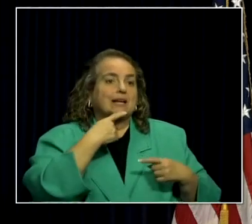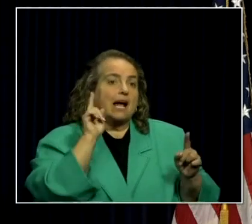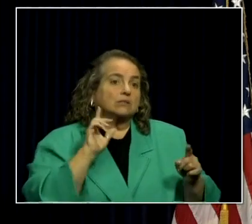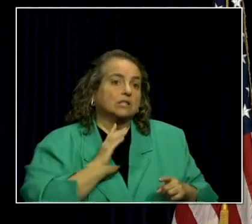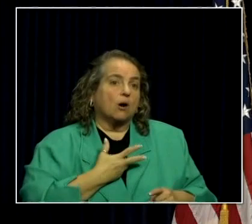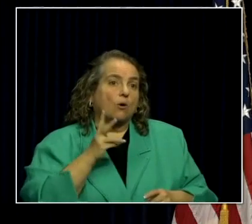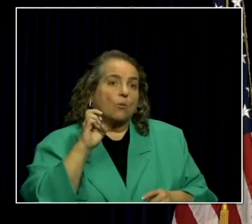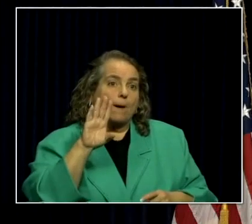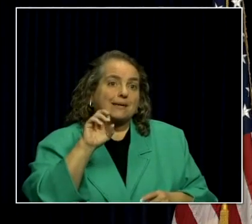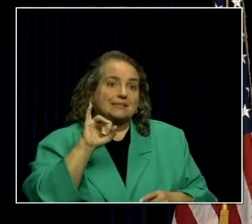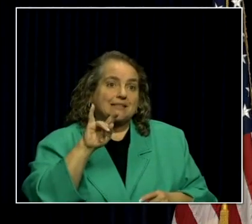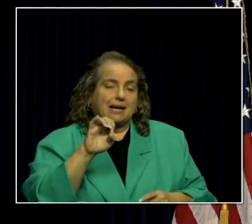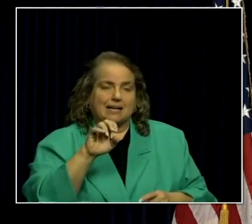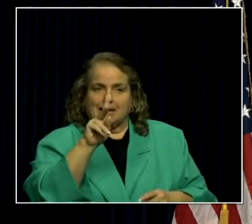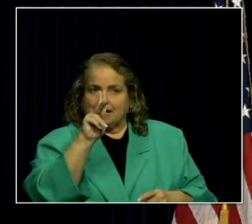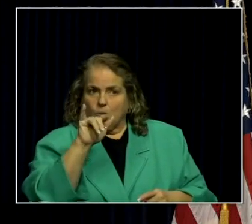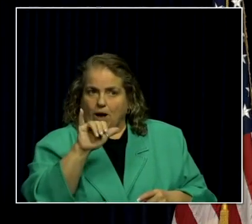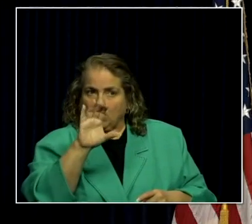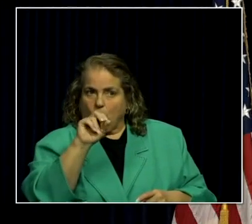is